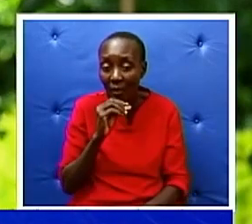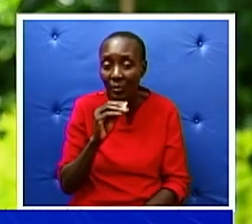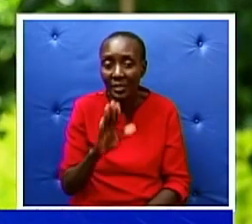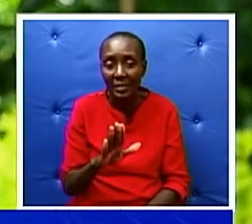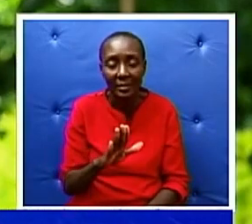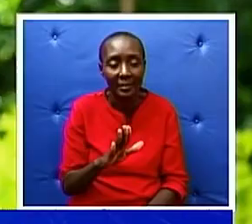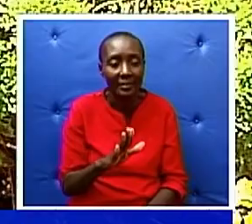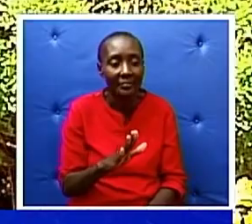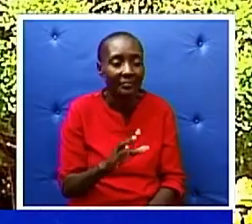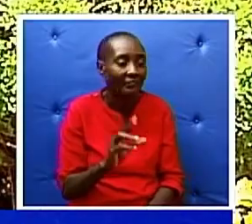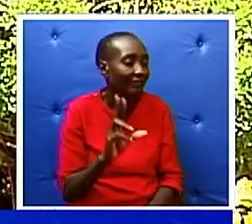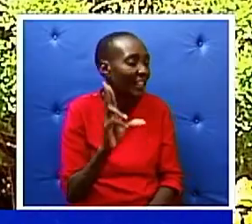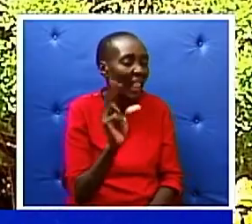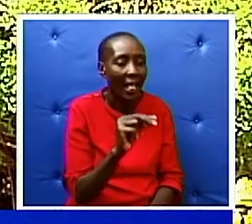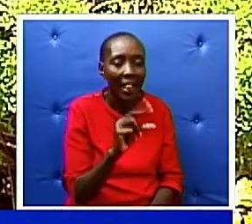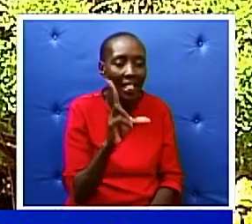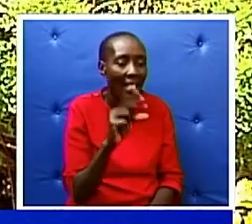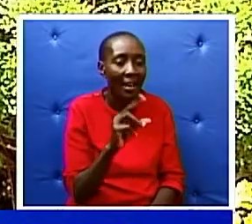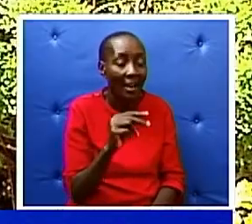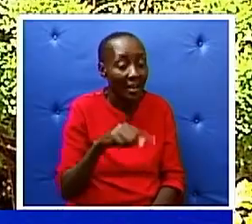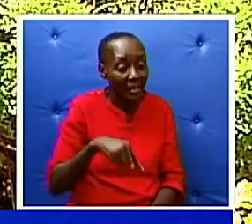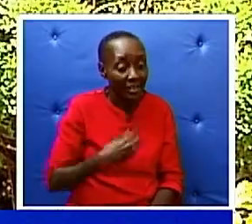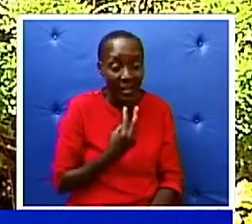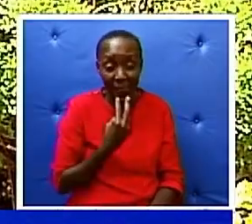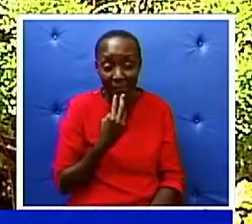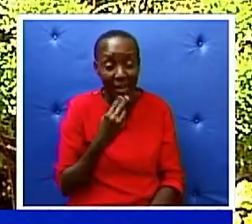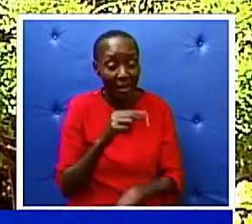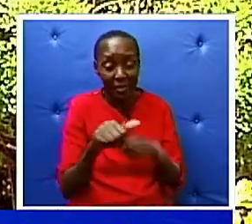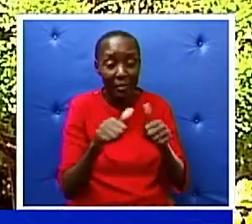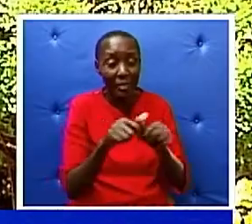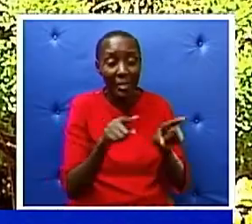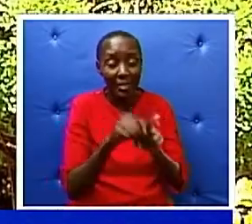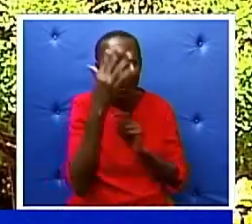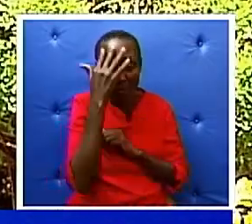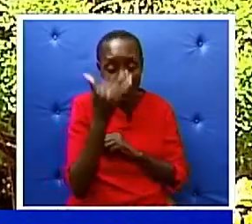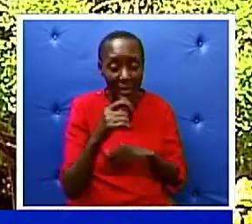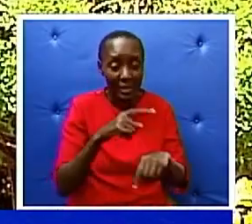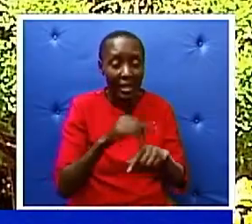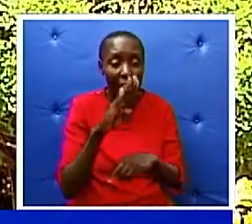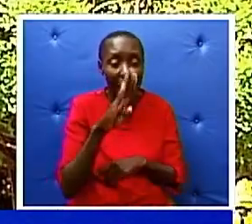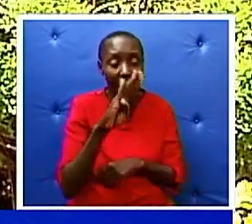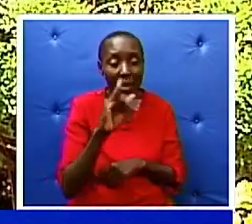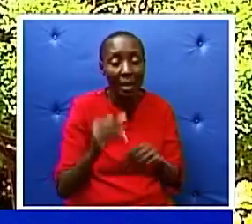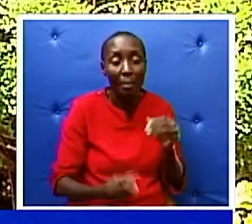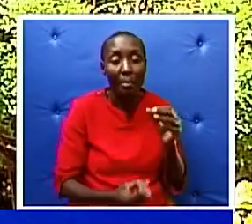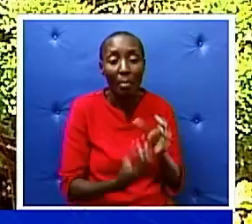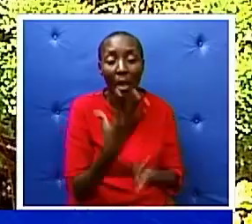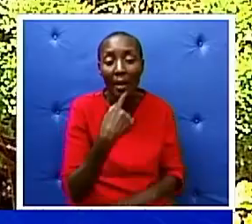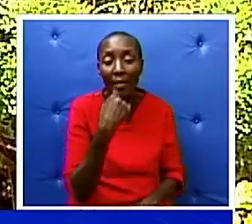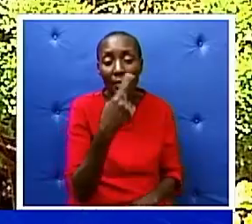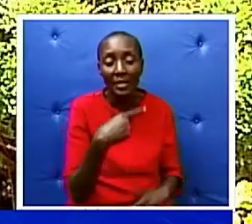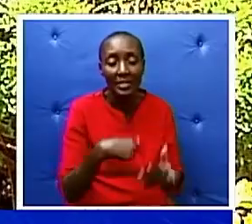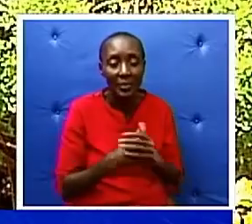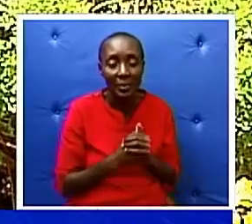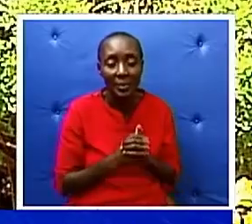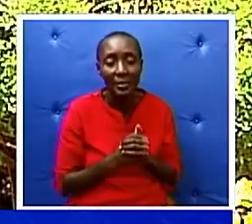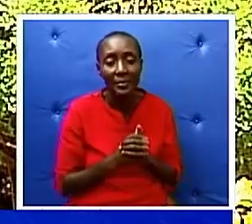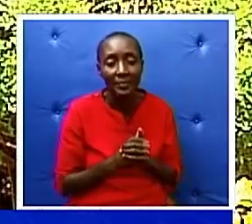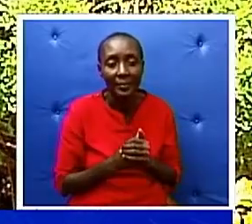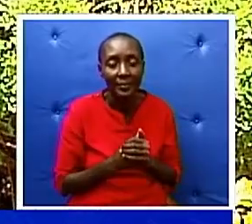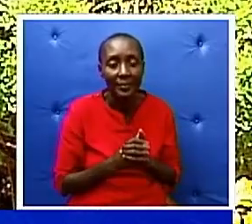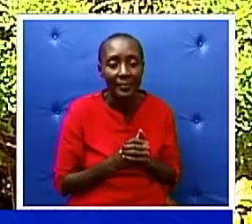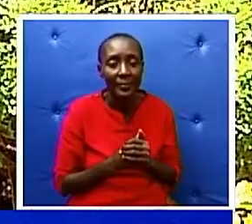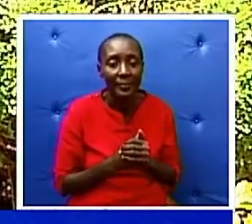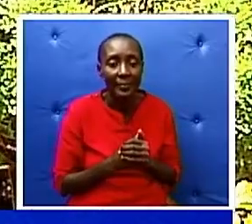war. I laugh about it because when BBI started, they were saying they are